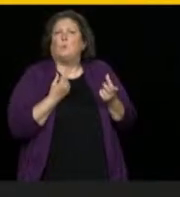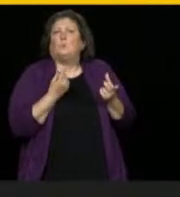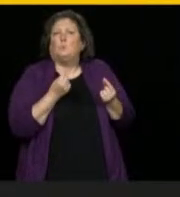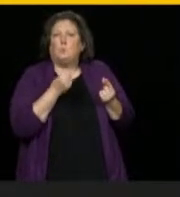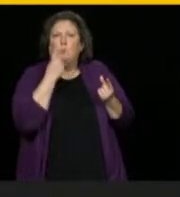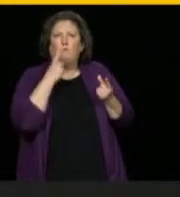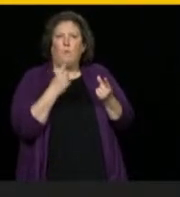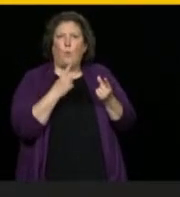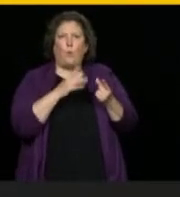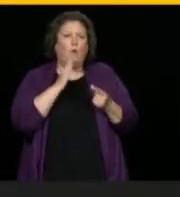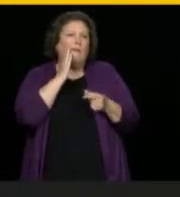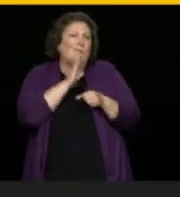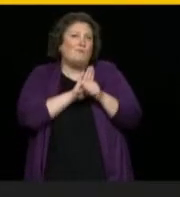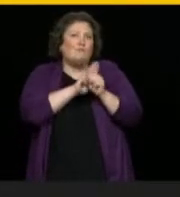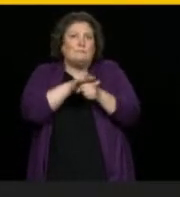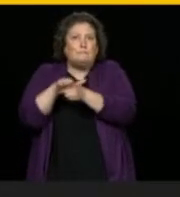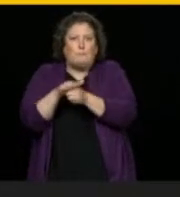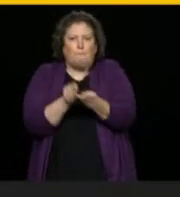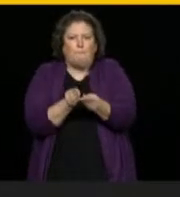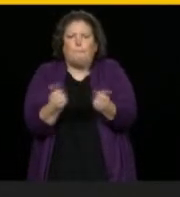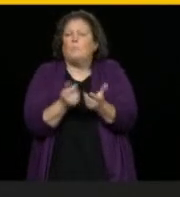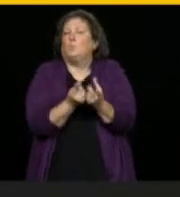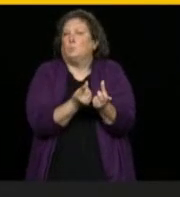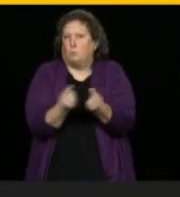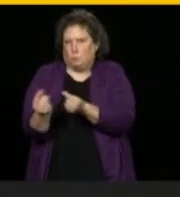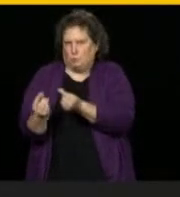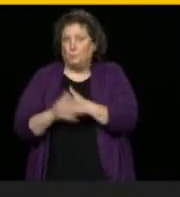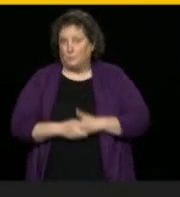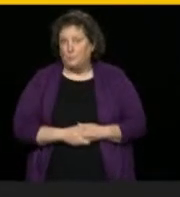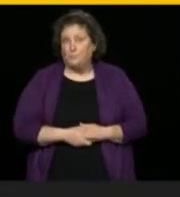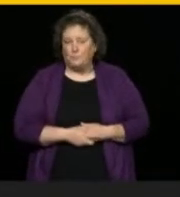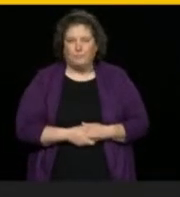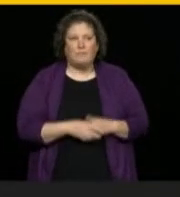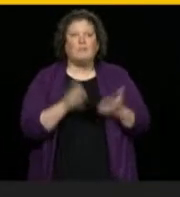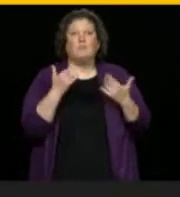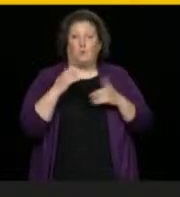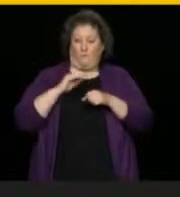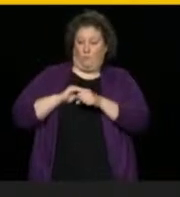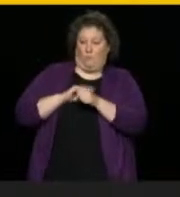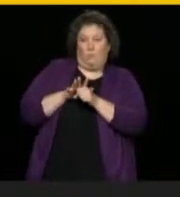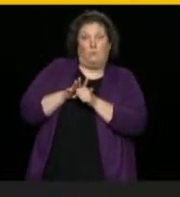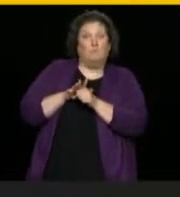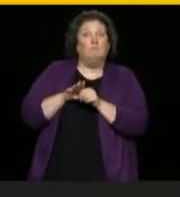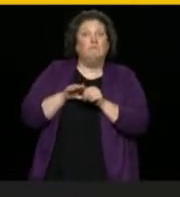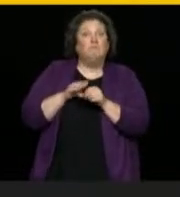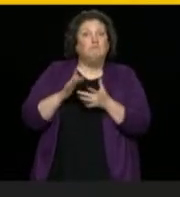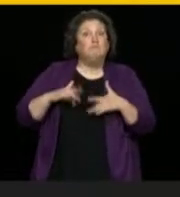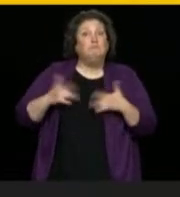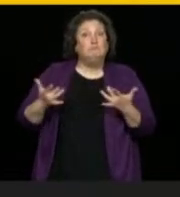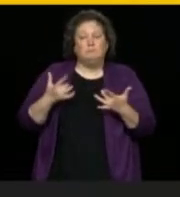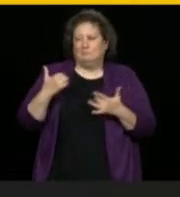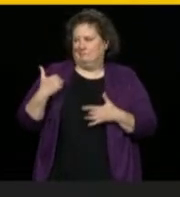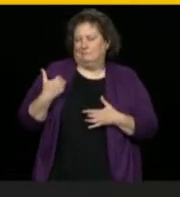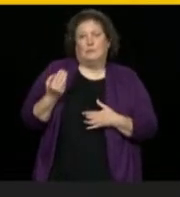discussions regarding the pandemic. On Monday, we talked with Dr. Tam,